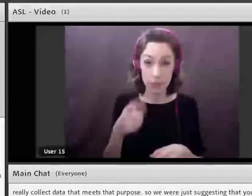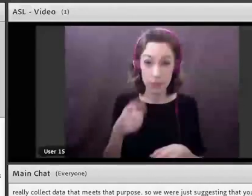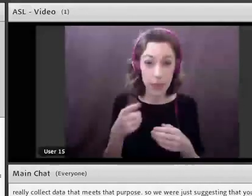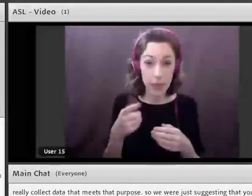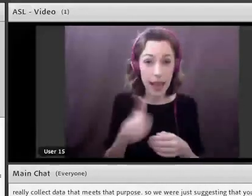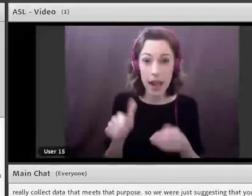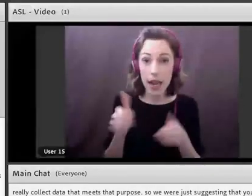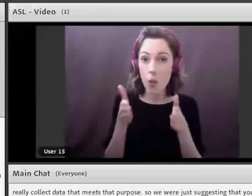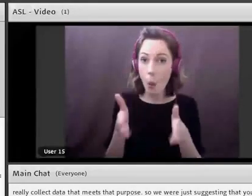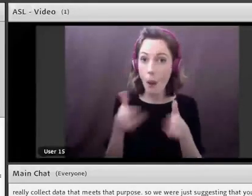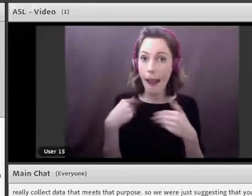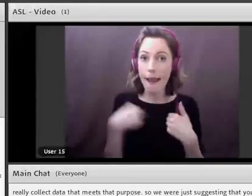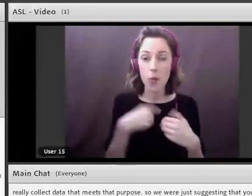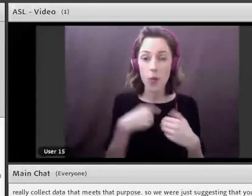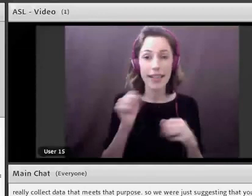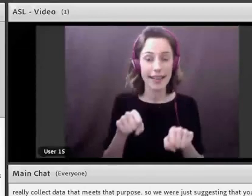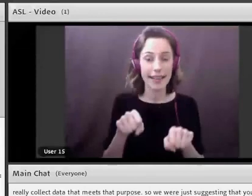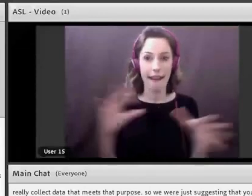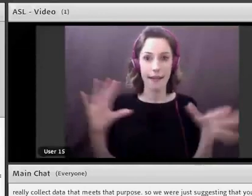data? Daniel, please go ahead.